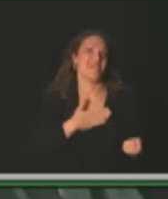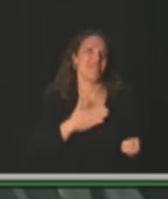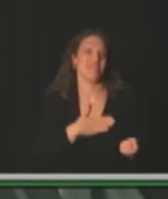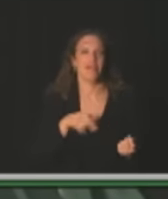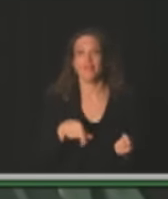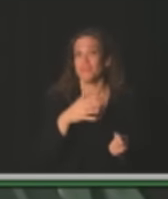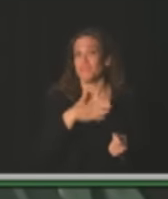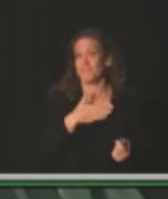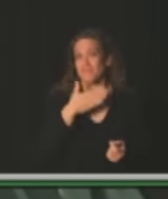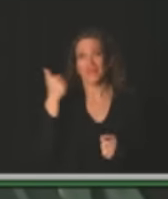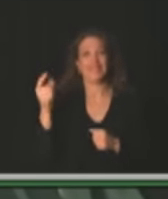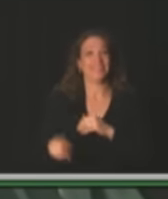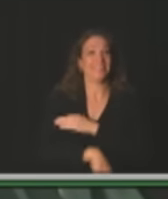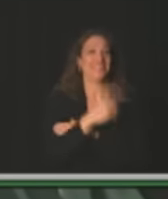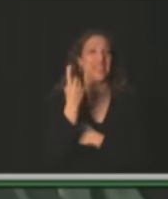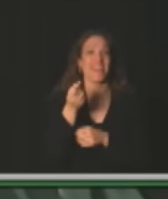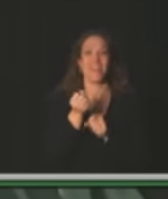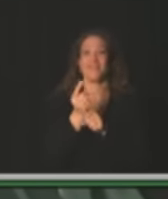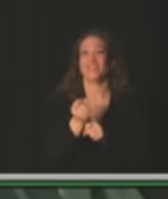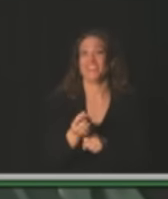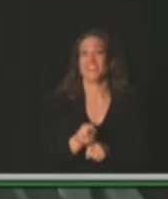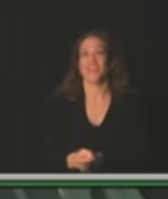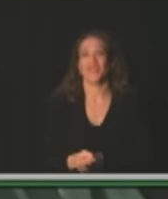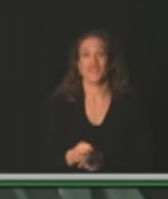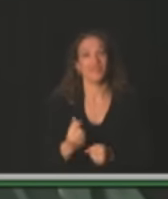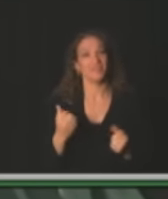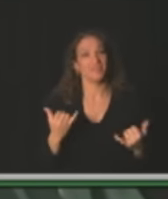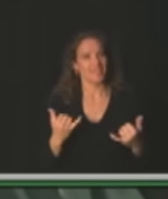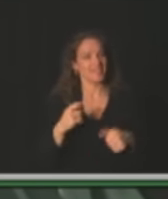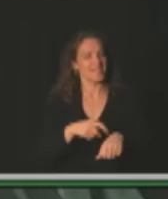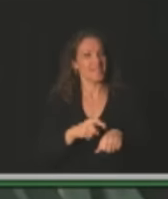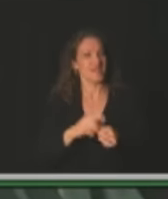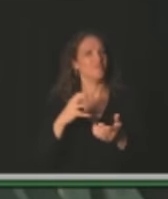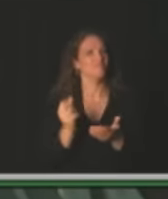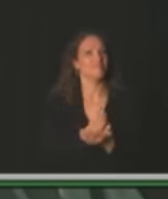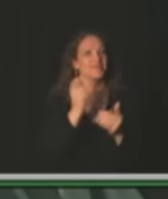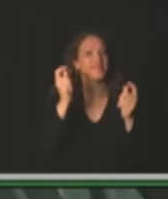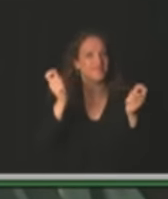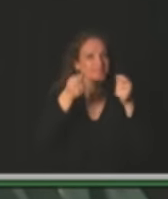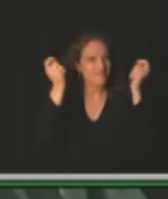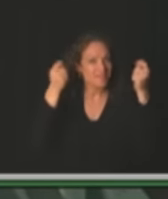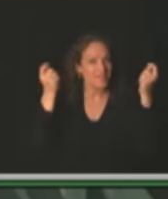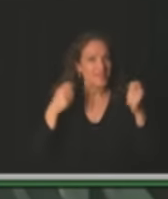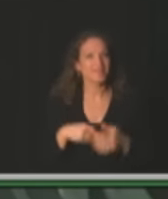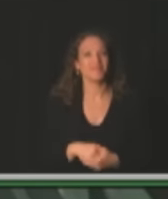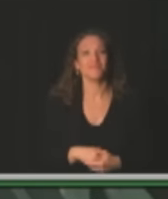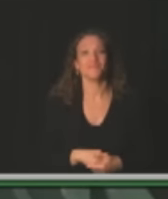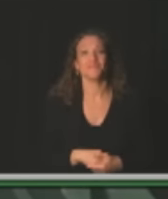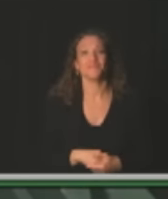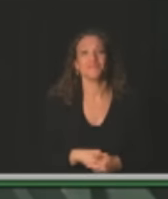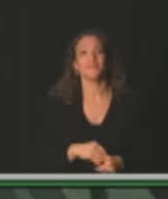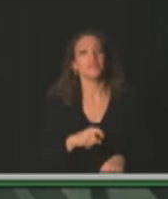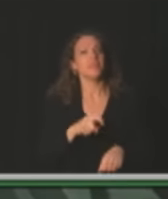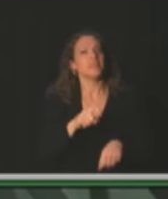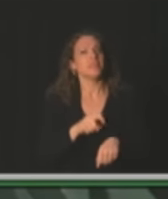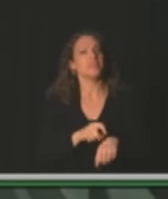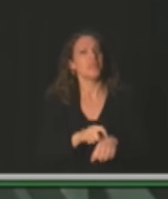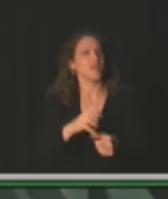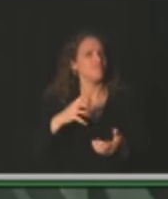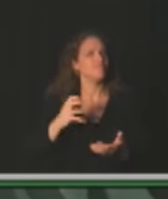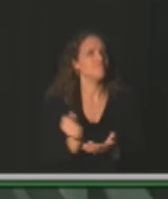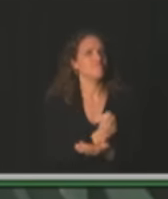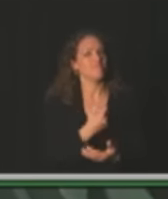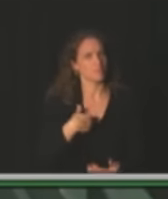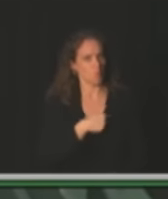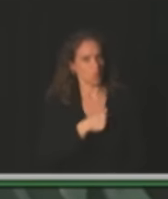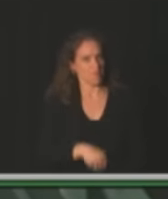every year. It is a time of celebration, a time where we are rightly proud